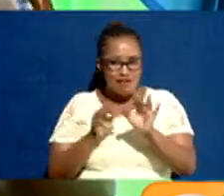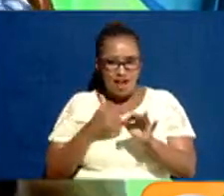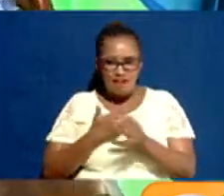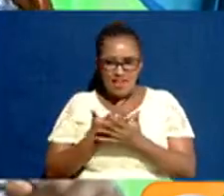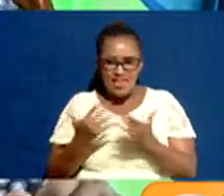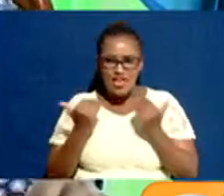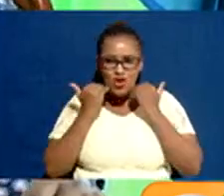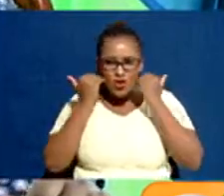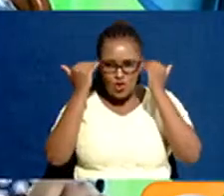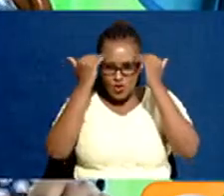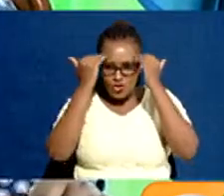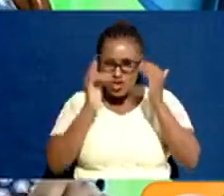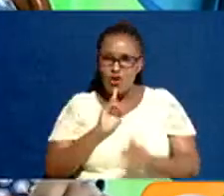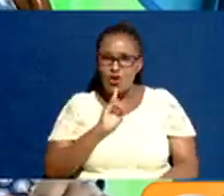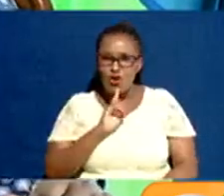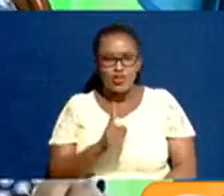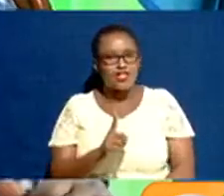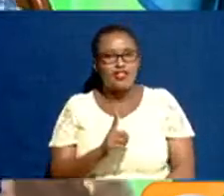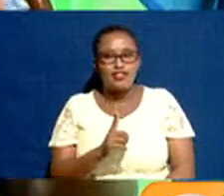order